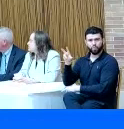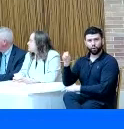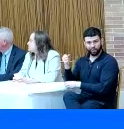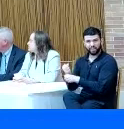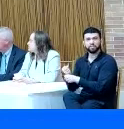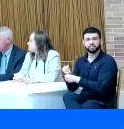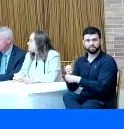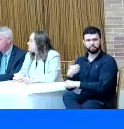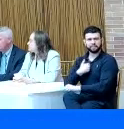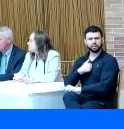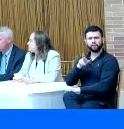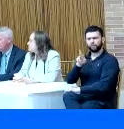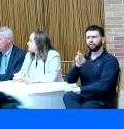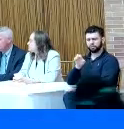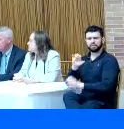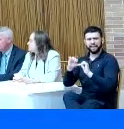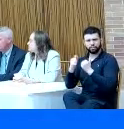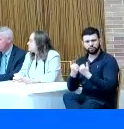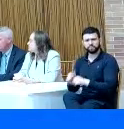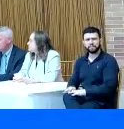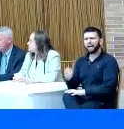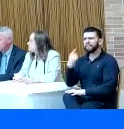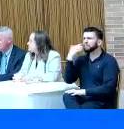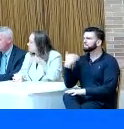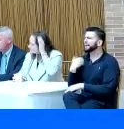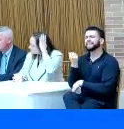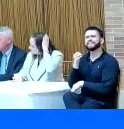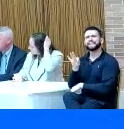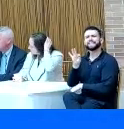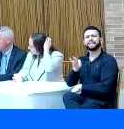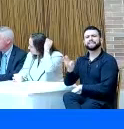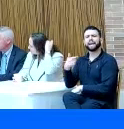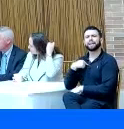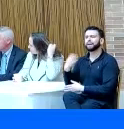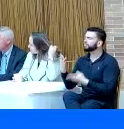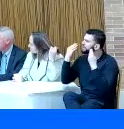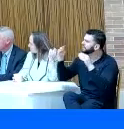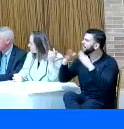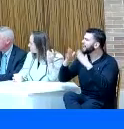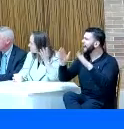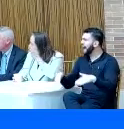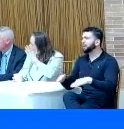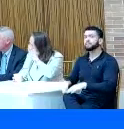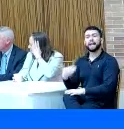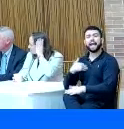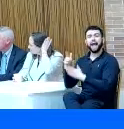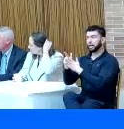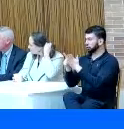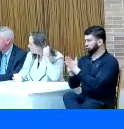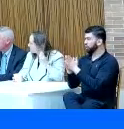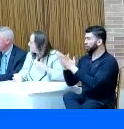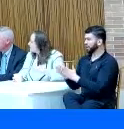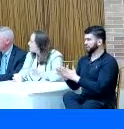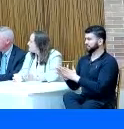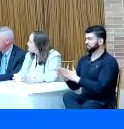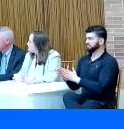um I guess it was about 1999 I was selling a house and and I had some very proactive attorneys who quot the